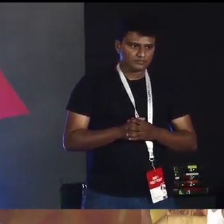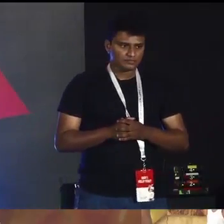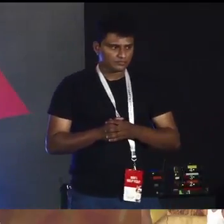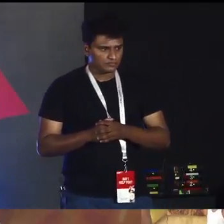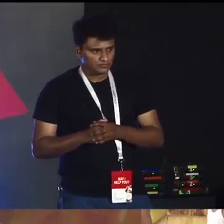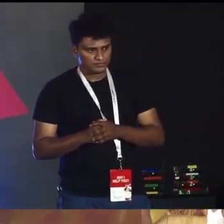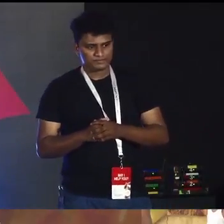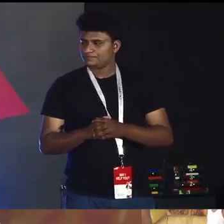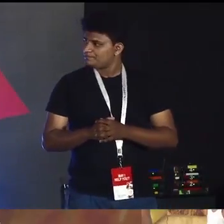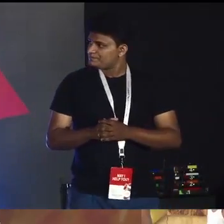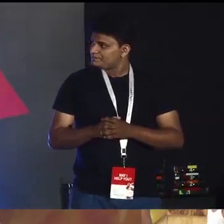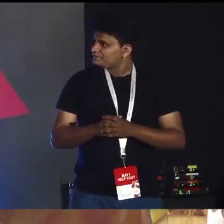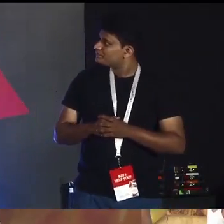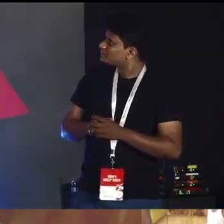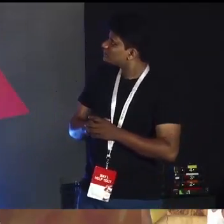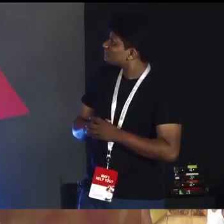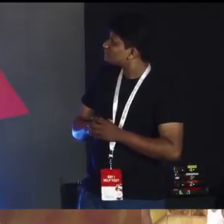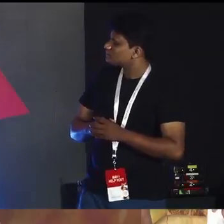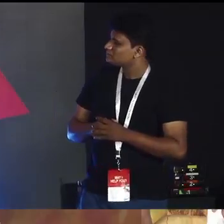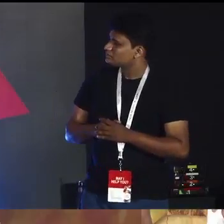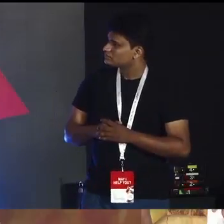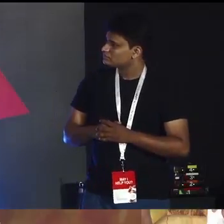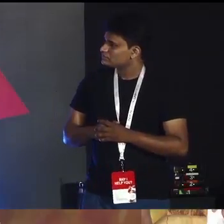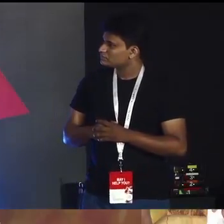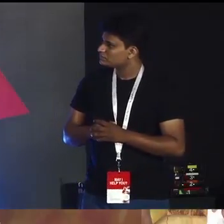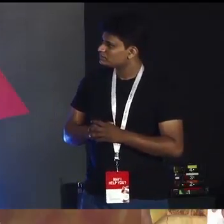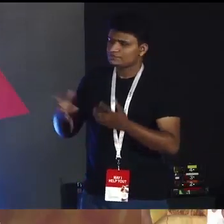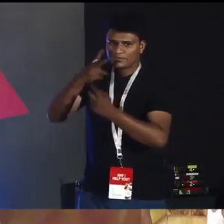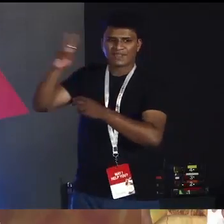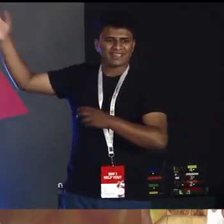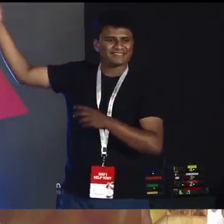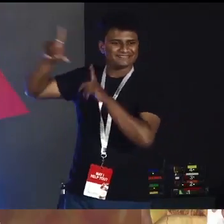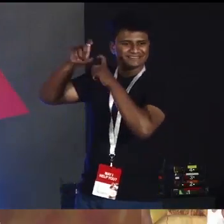see? And cloth is also about, look at this.